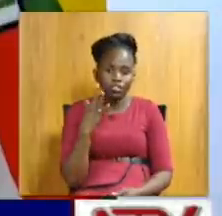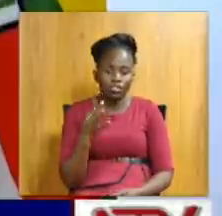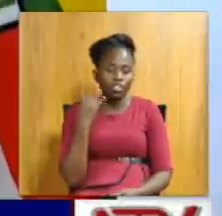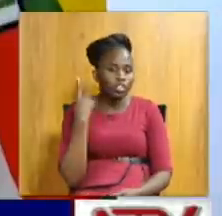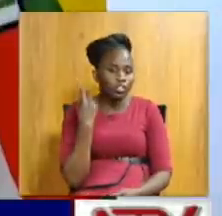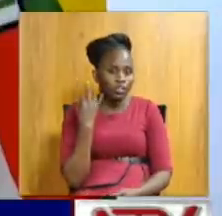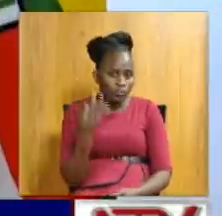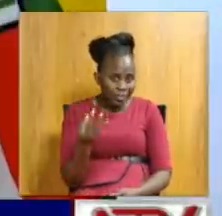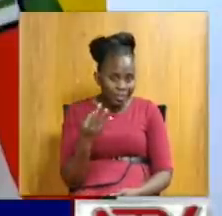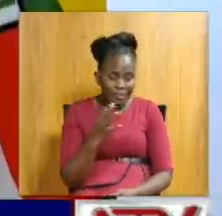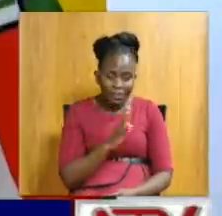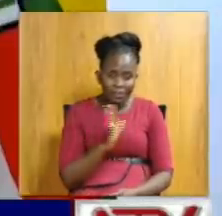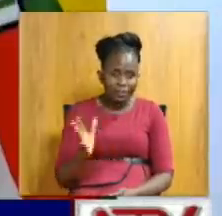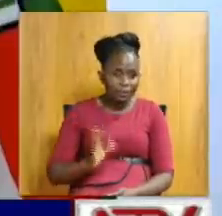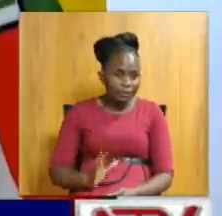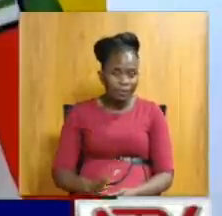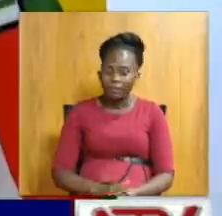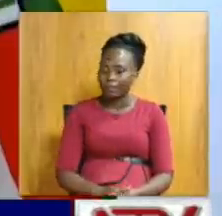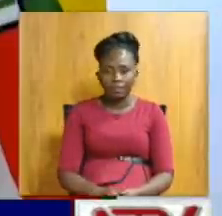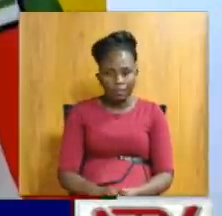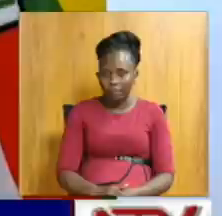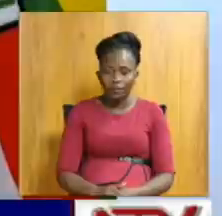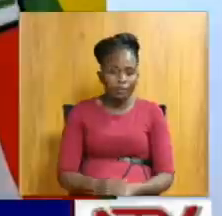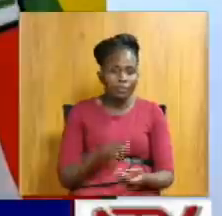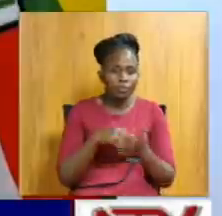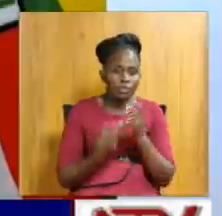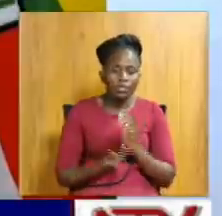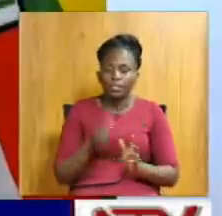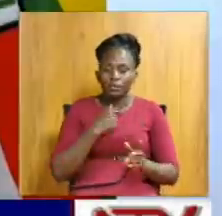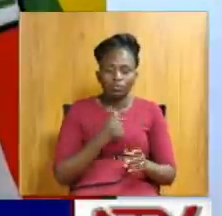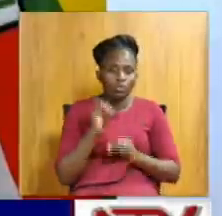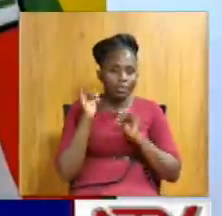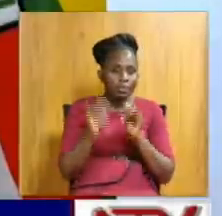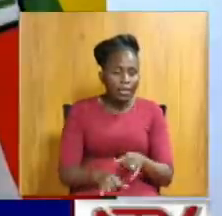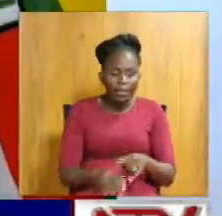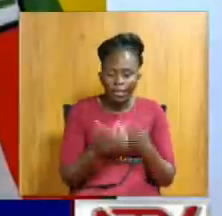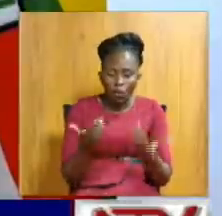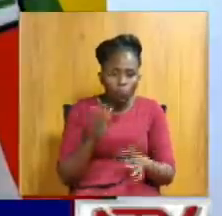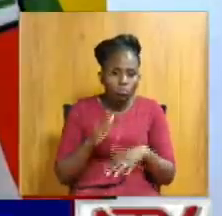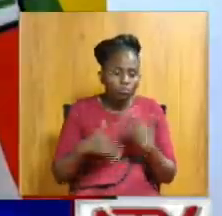some municipality seats, councillors, etc.